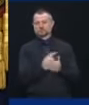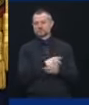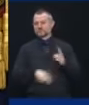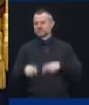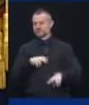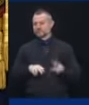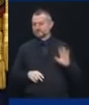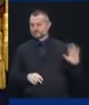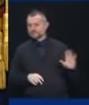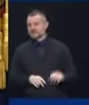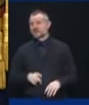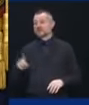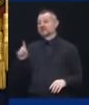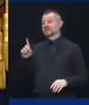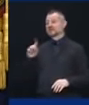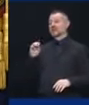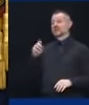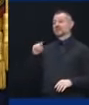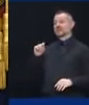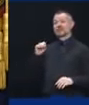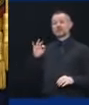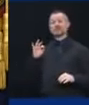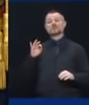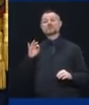Justice, I said that